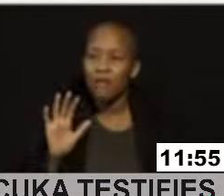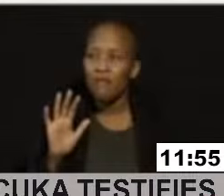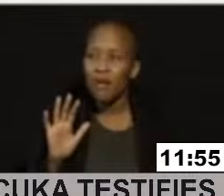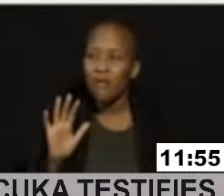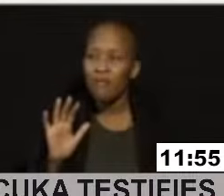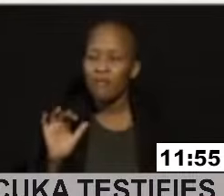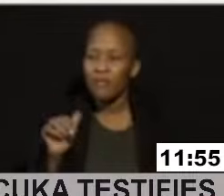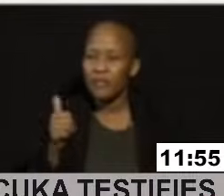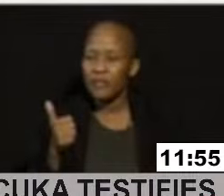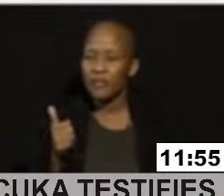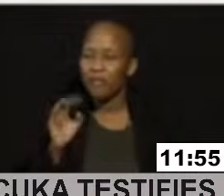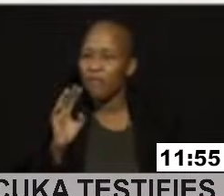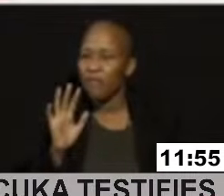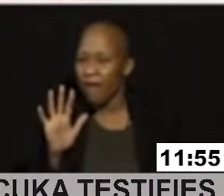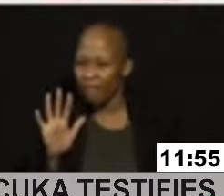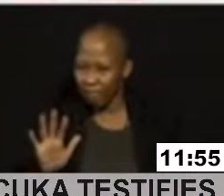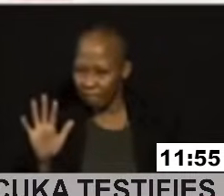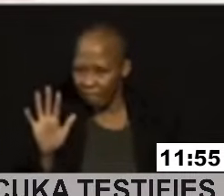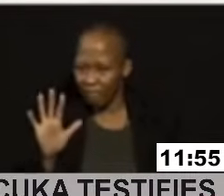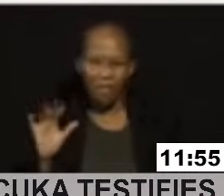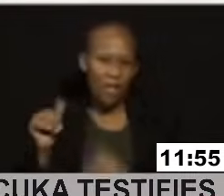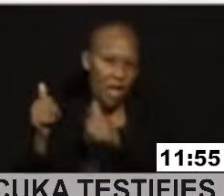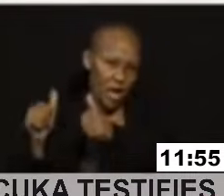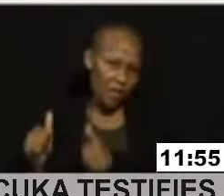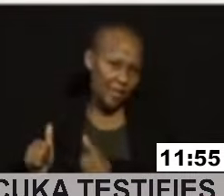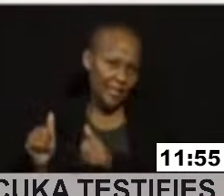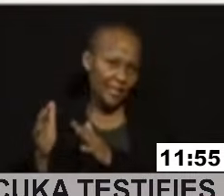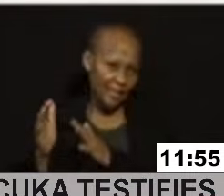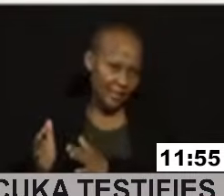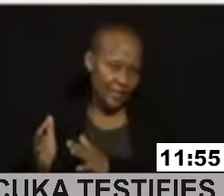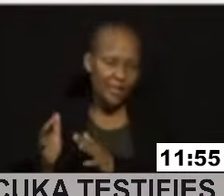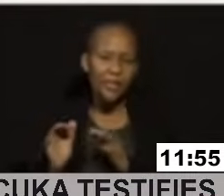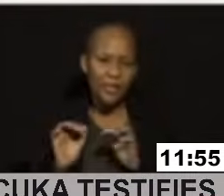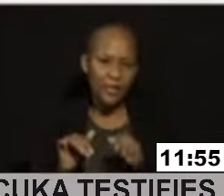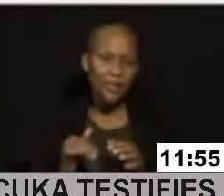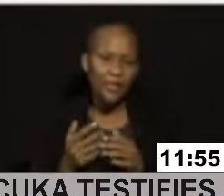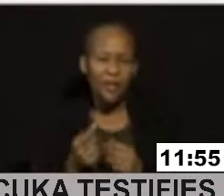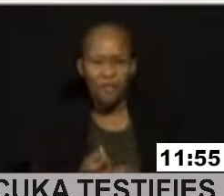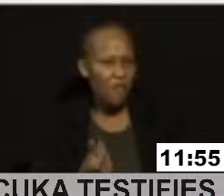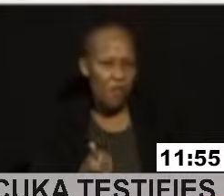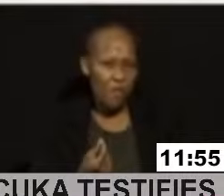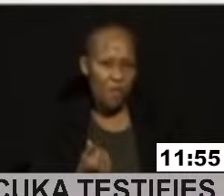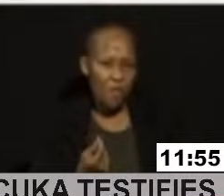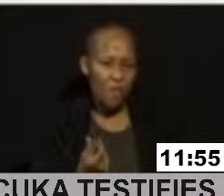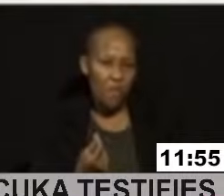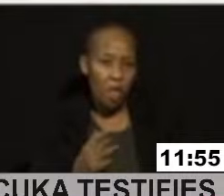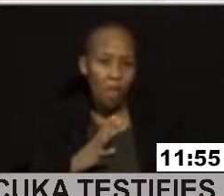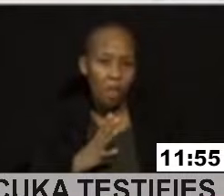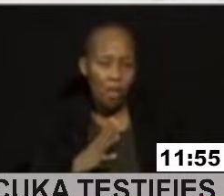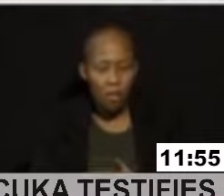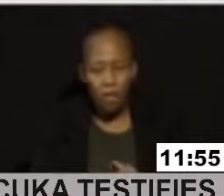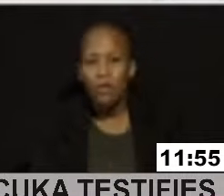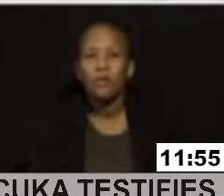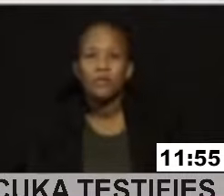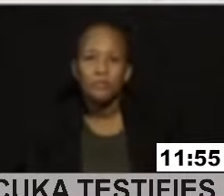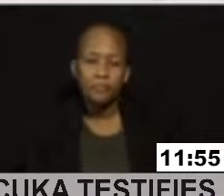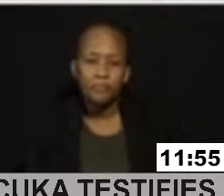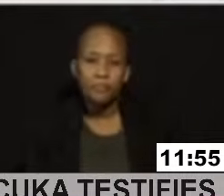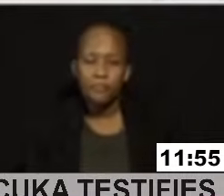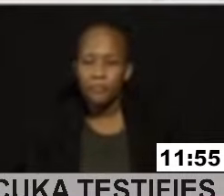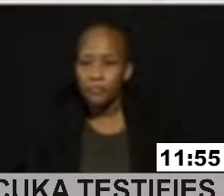so accountants. So that was the number. And there were very few. Yes, can you give the